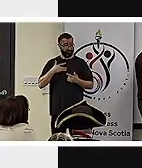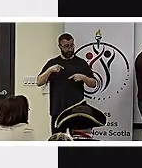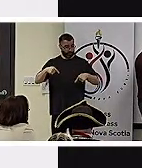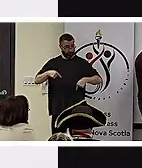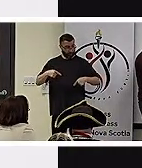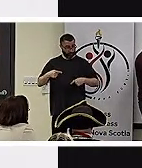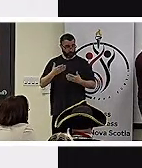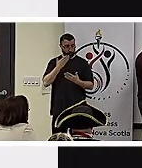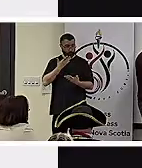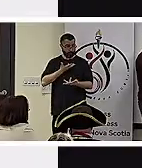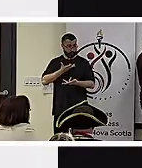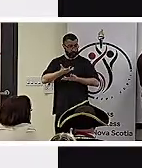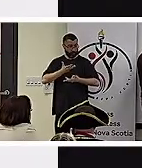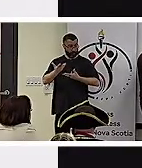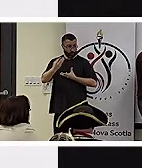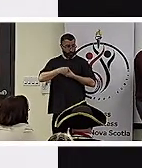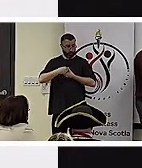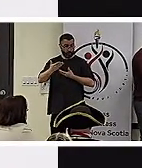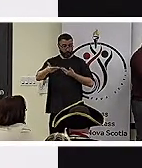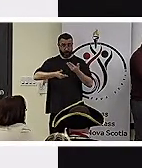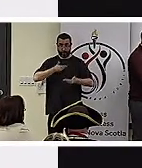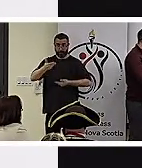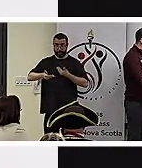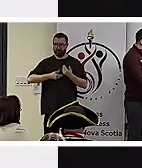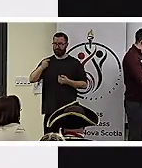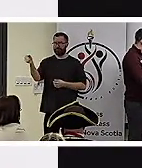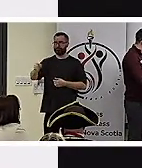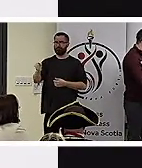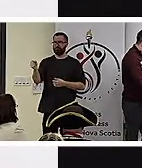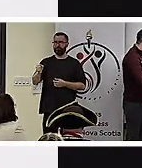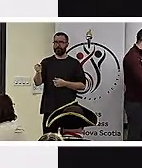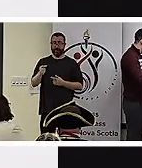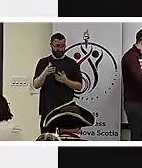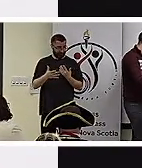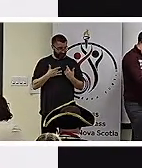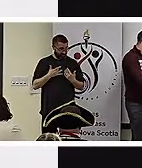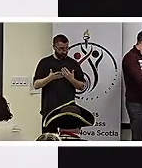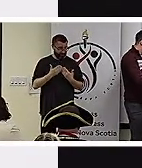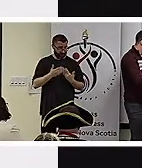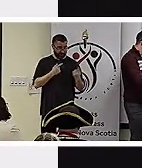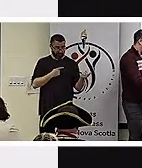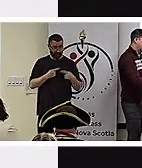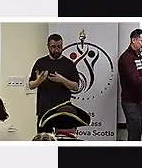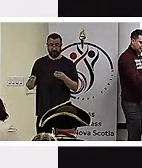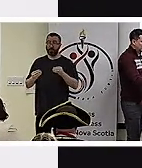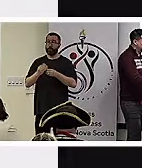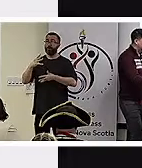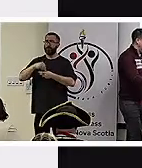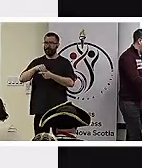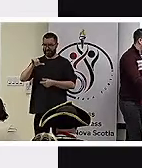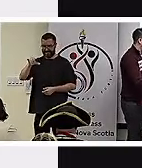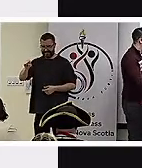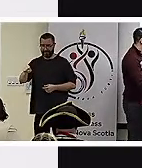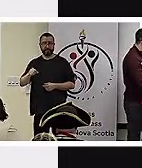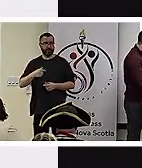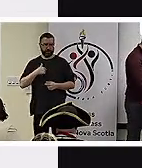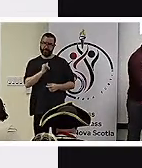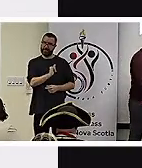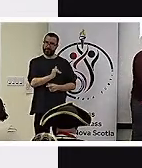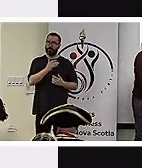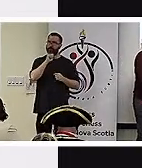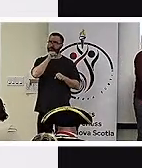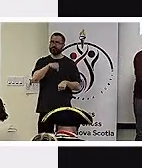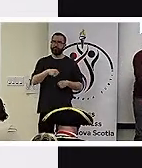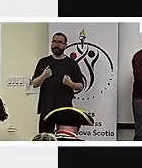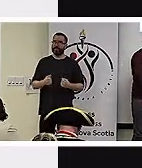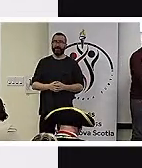Place? Yes, we do. Yeah. Do you think that makes it easier for you to come in and feel more Yes. included? Yes. Yeah, I do too. I think I love it. All